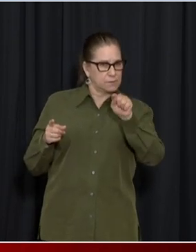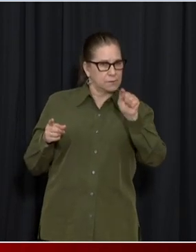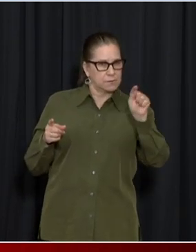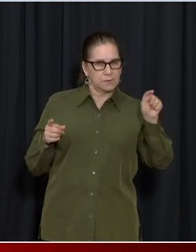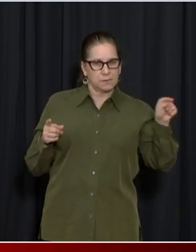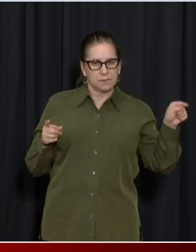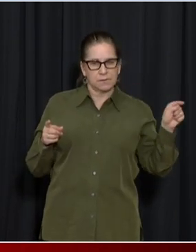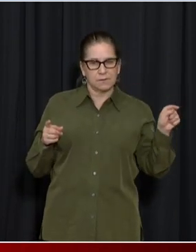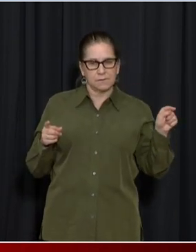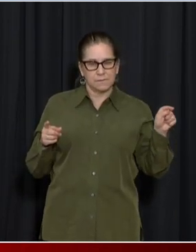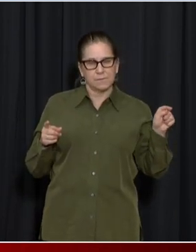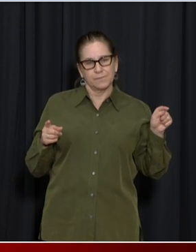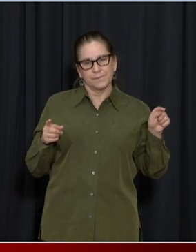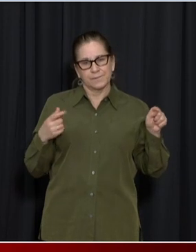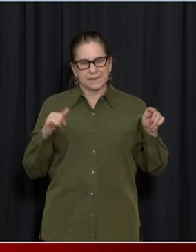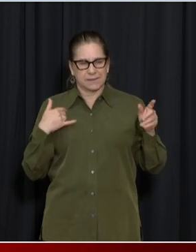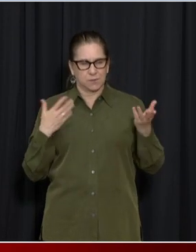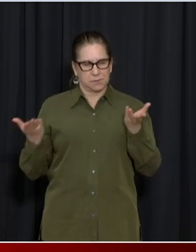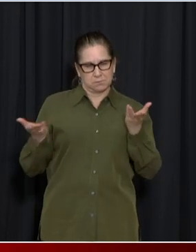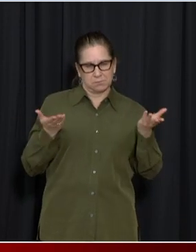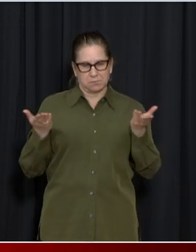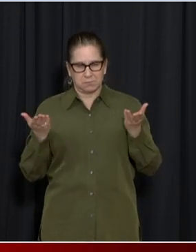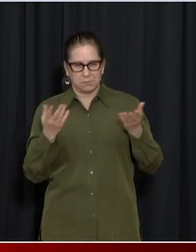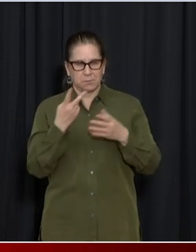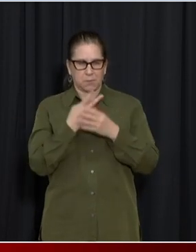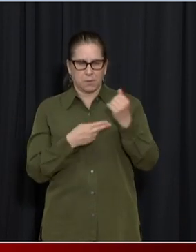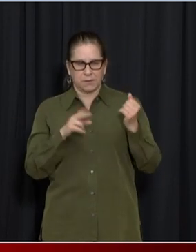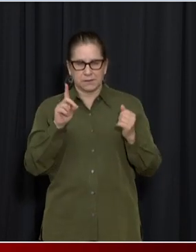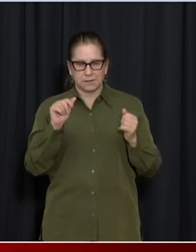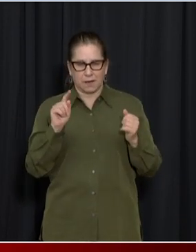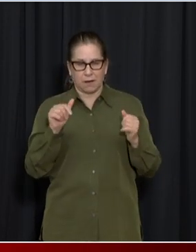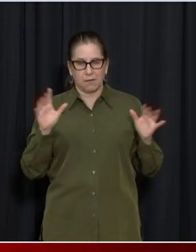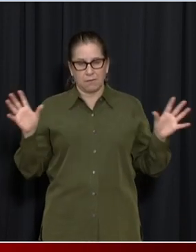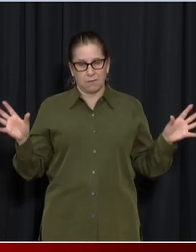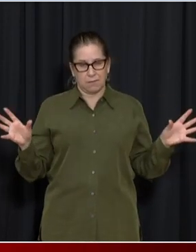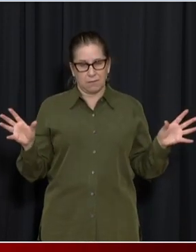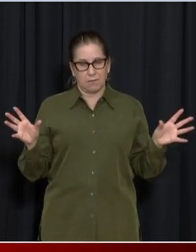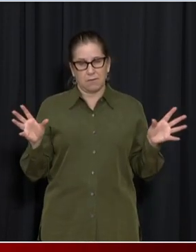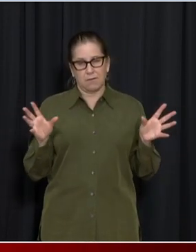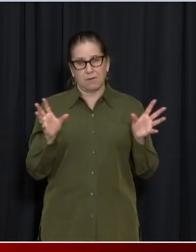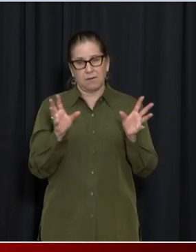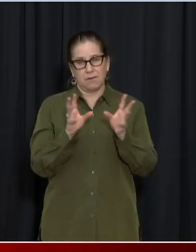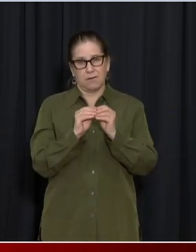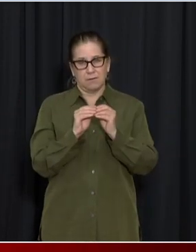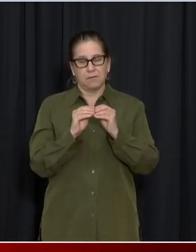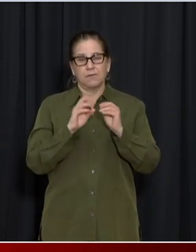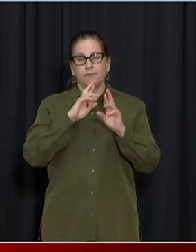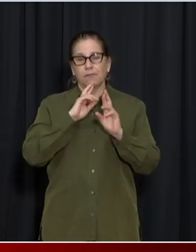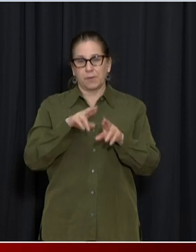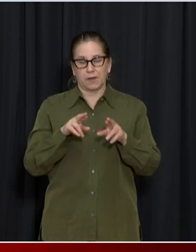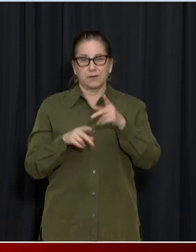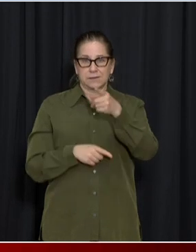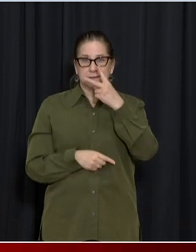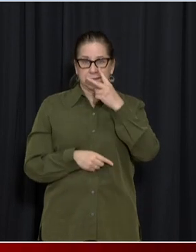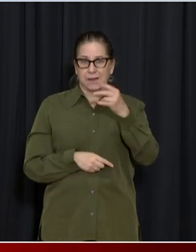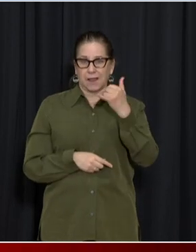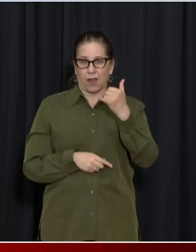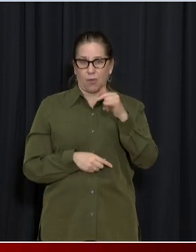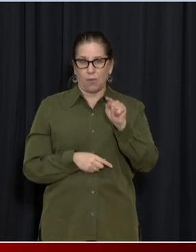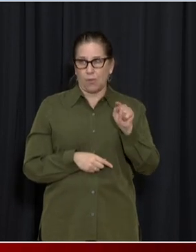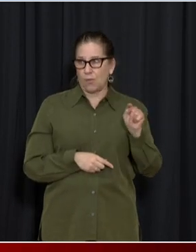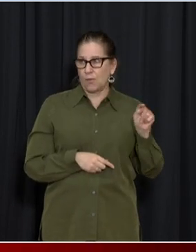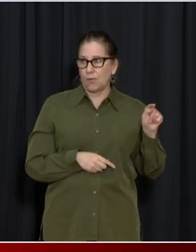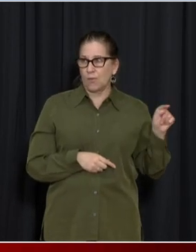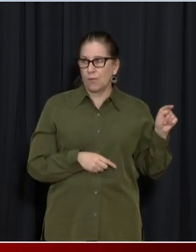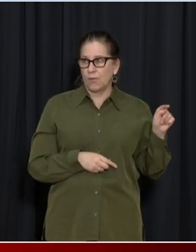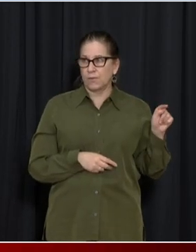here is if we were following all cases that are reported, which is the yellow line, the number of reported cases that are